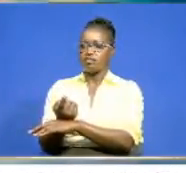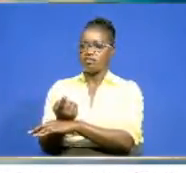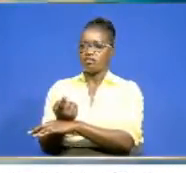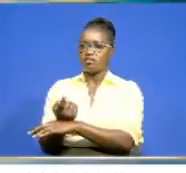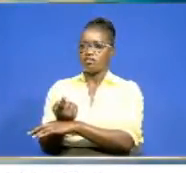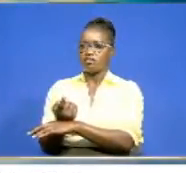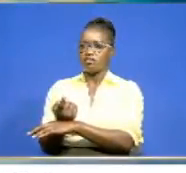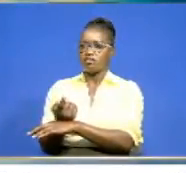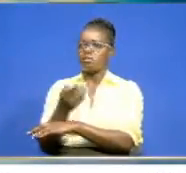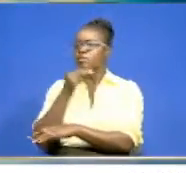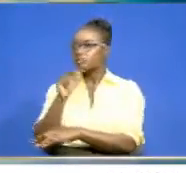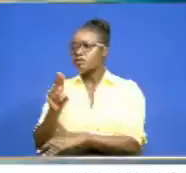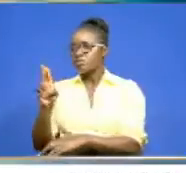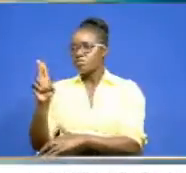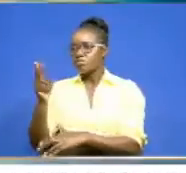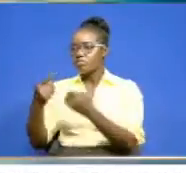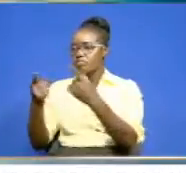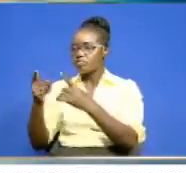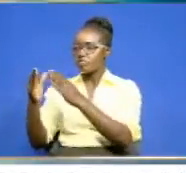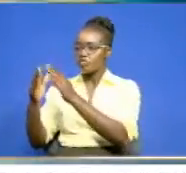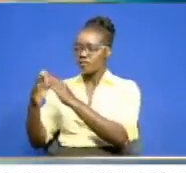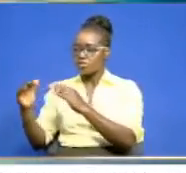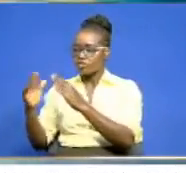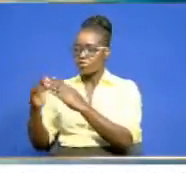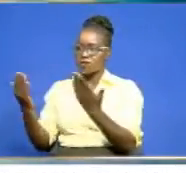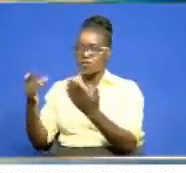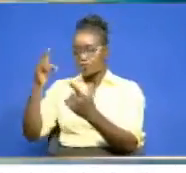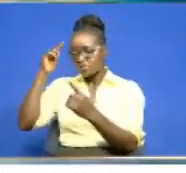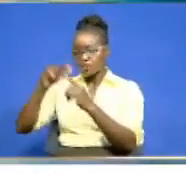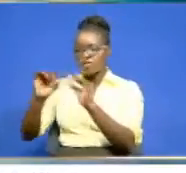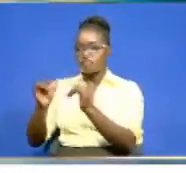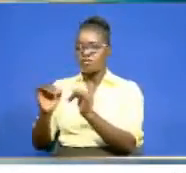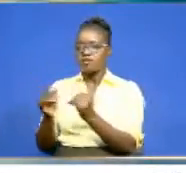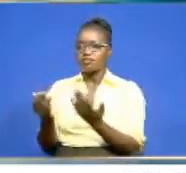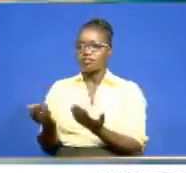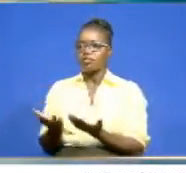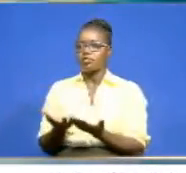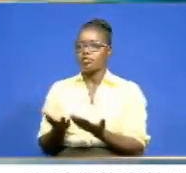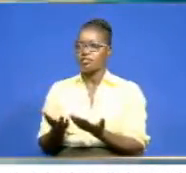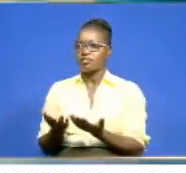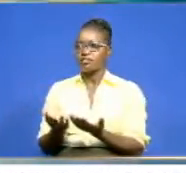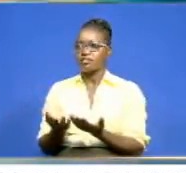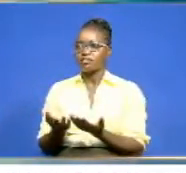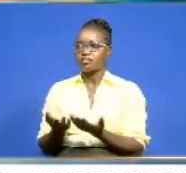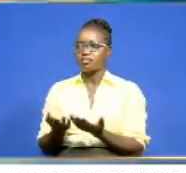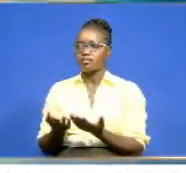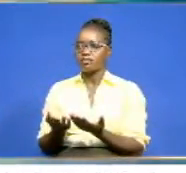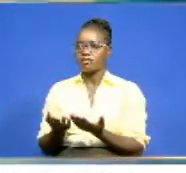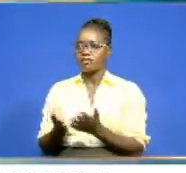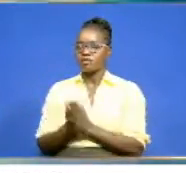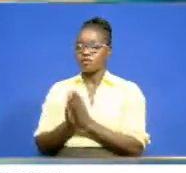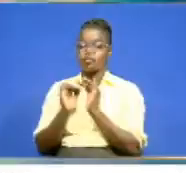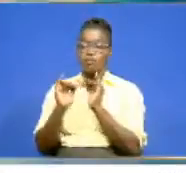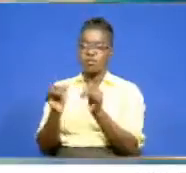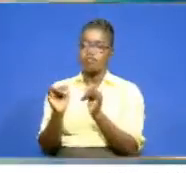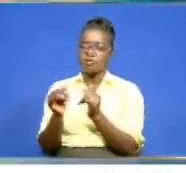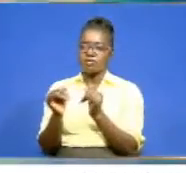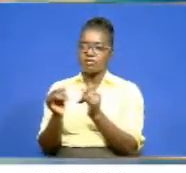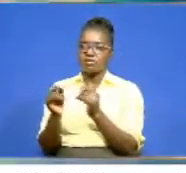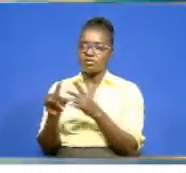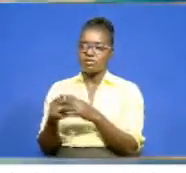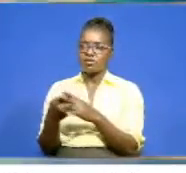oh, Manchester United beat Arsenal, that's the main news. So in terms of media, we need to